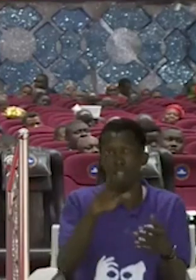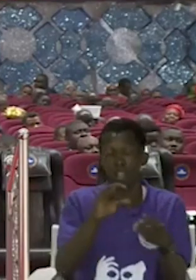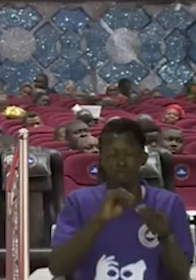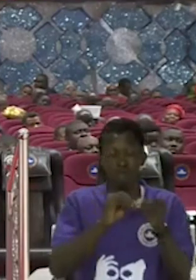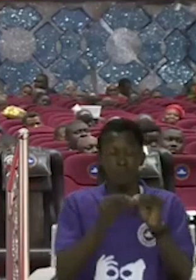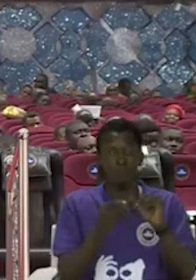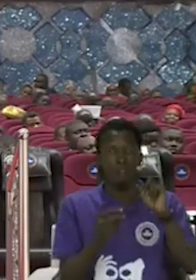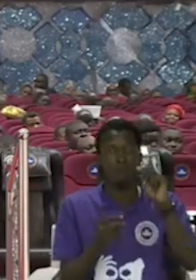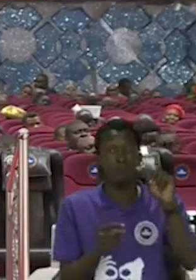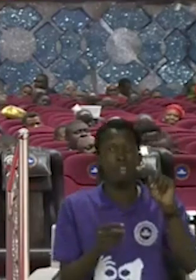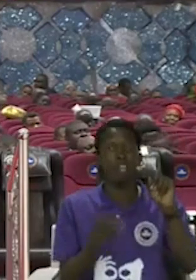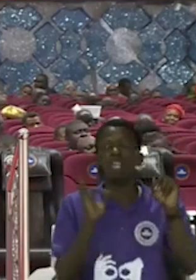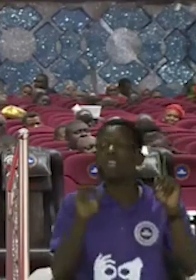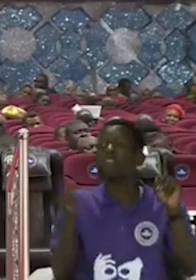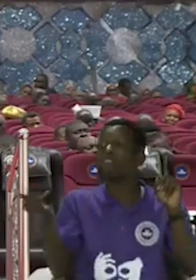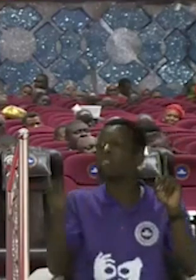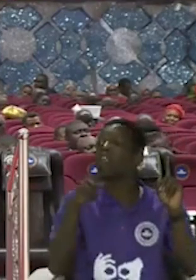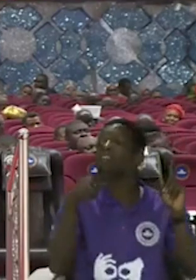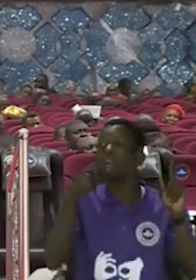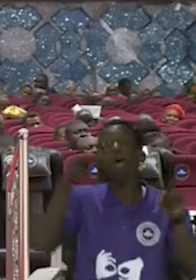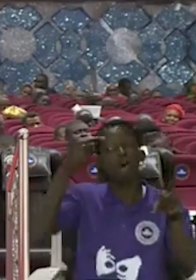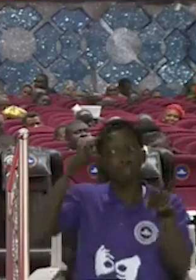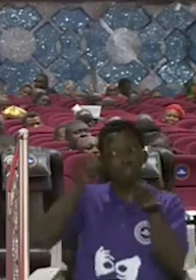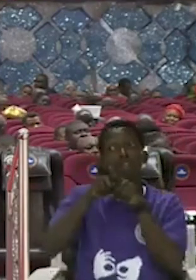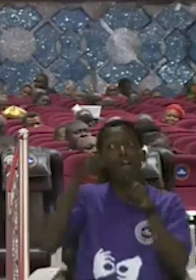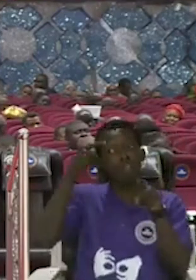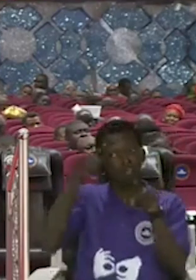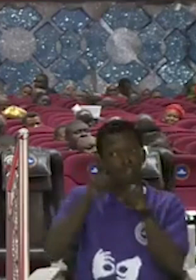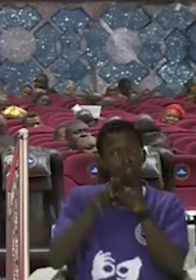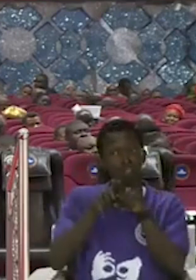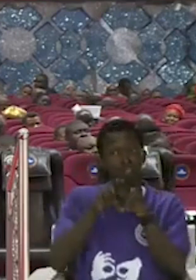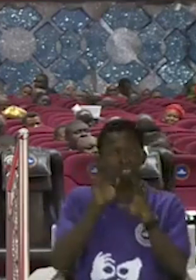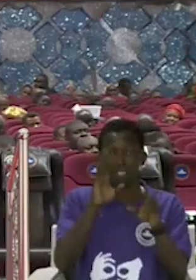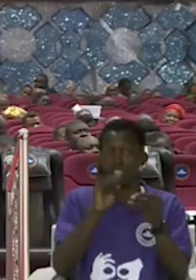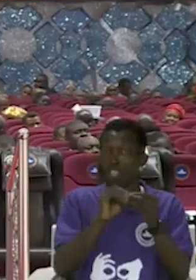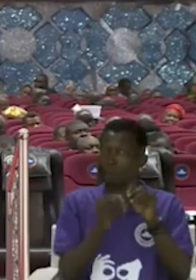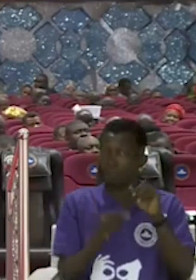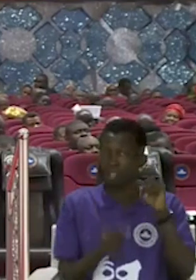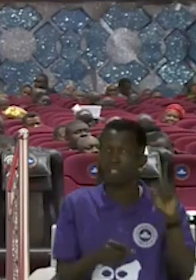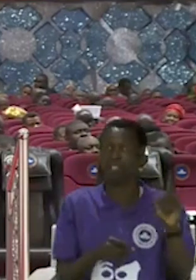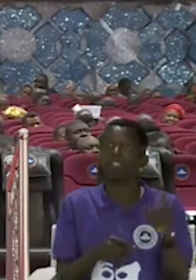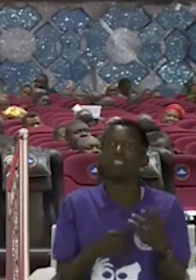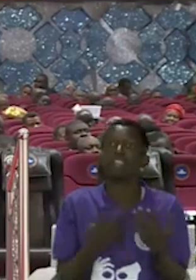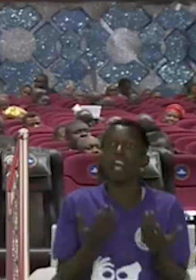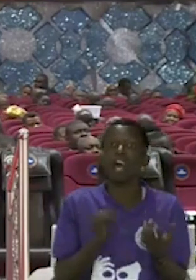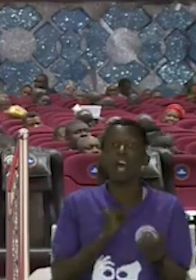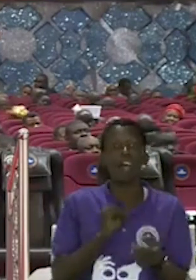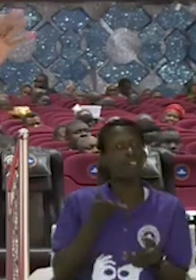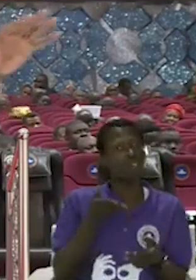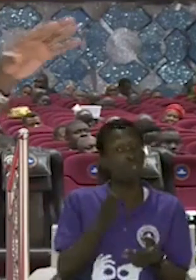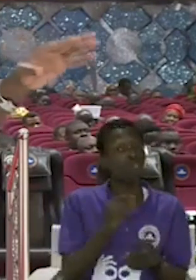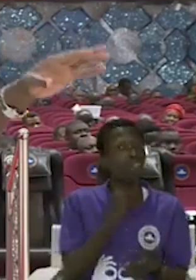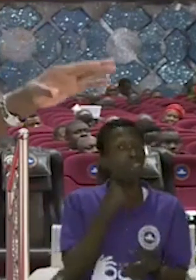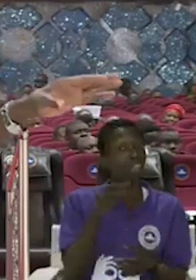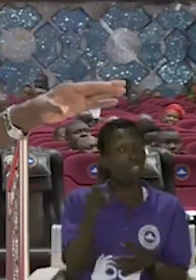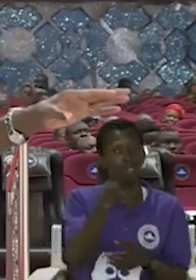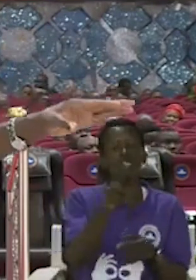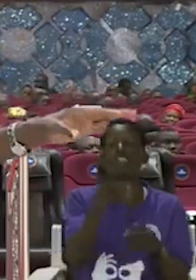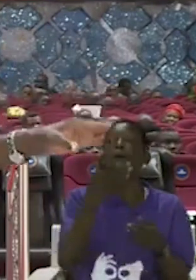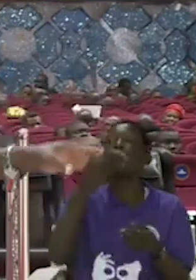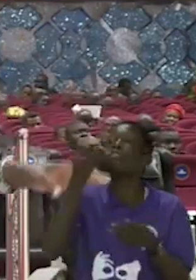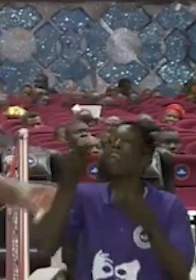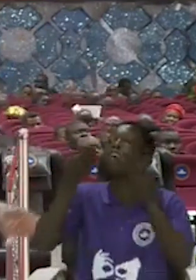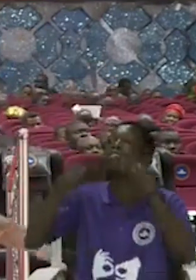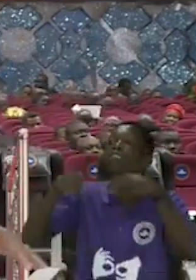if they say that's the way we should be doing it, then I should tell all of you to go and sell everything